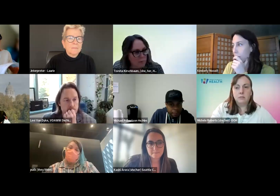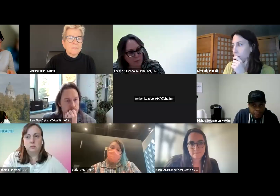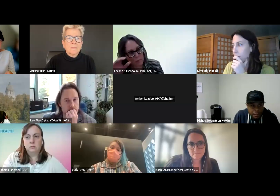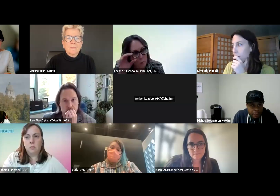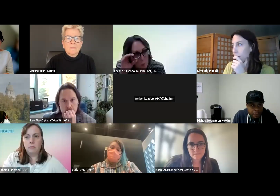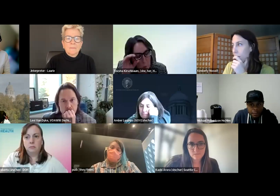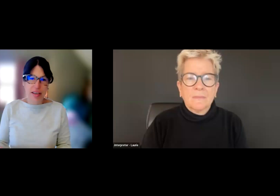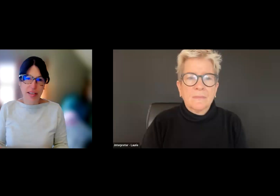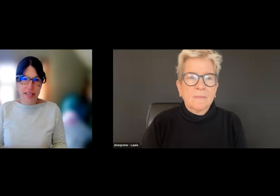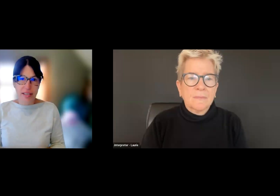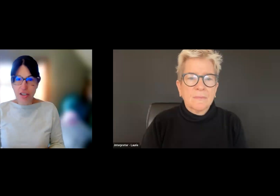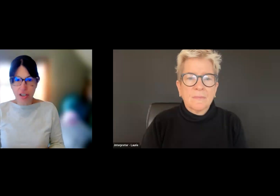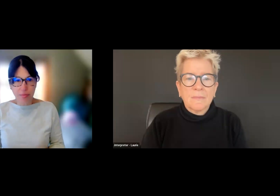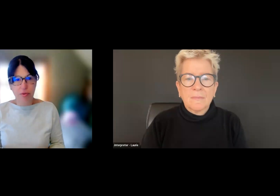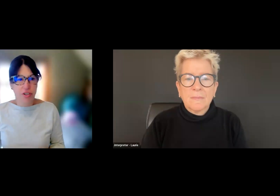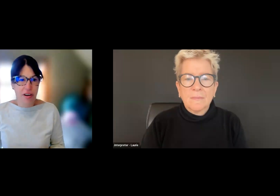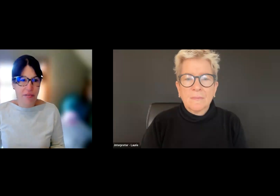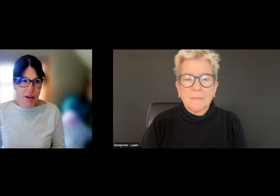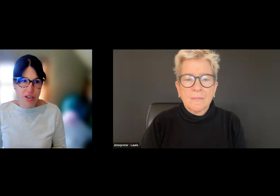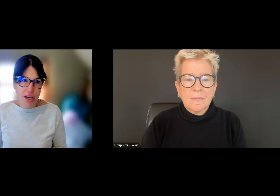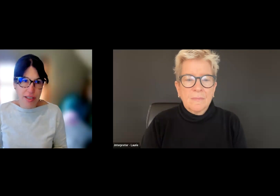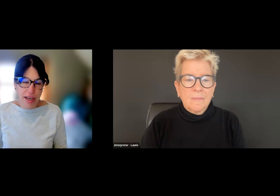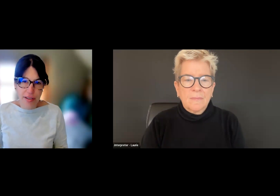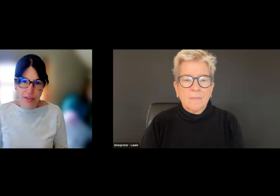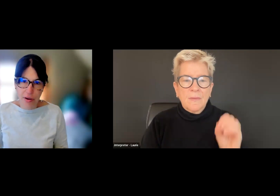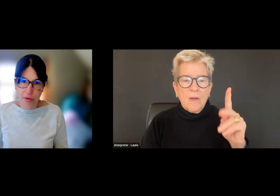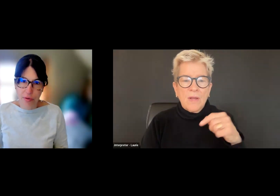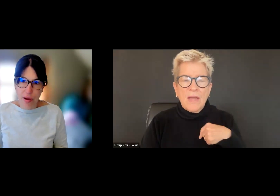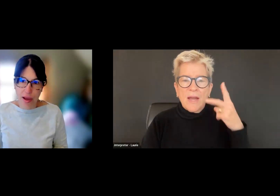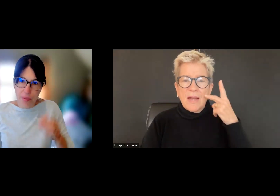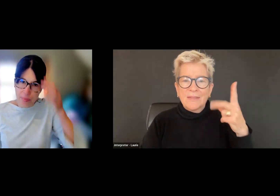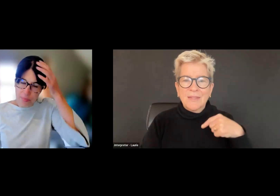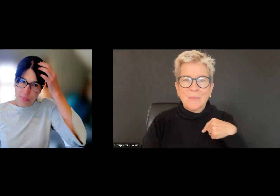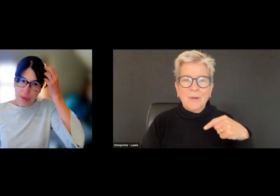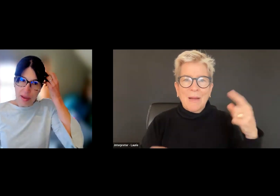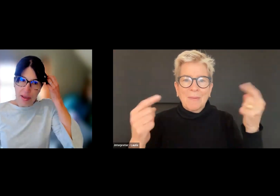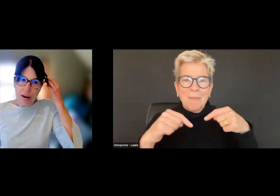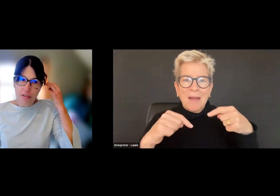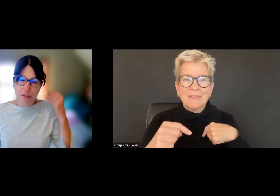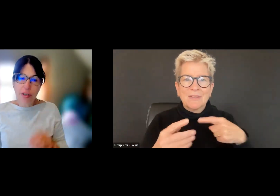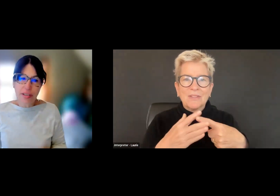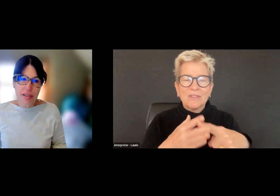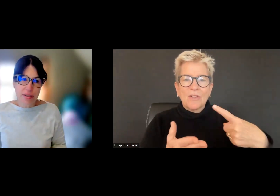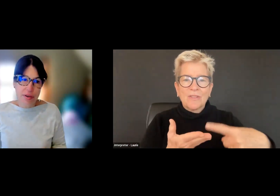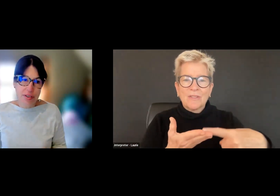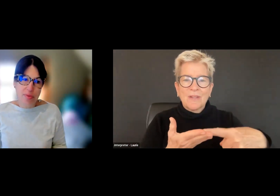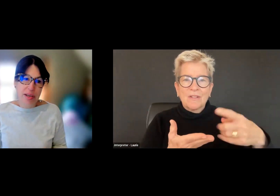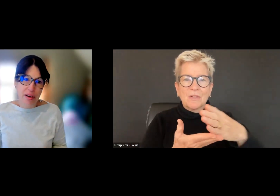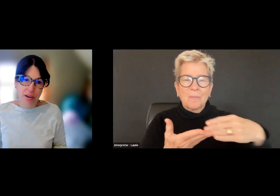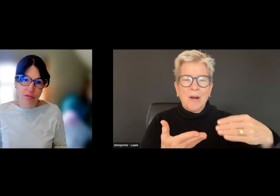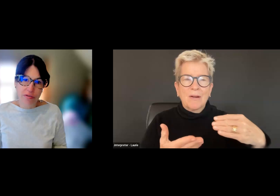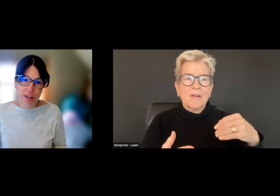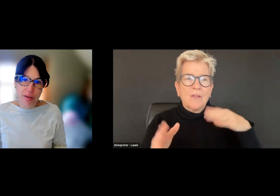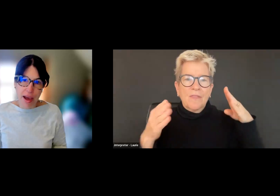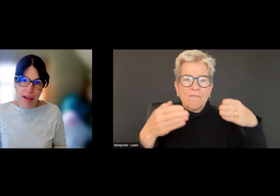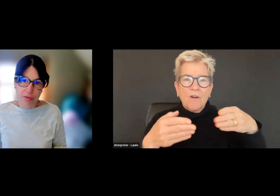All right, let's get started with the discussion portion of our agenda. So our focus is going to be on